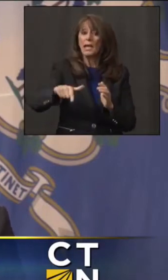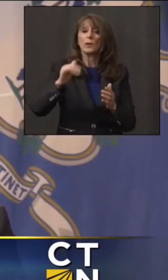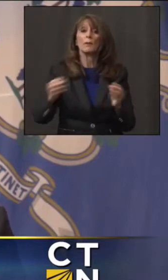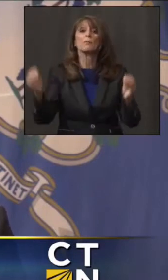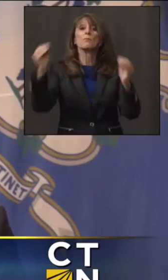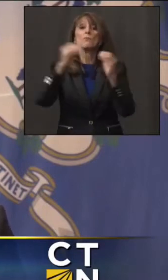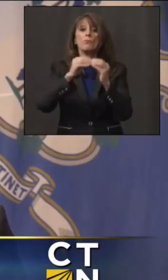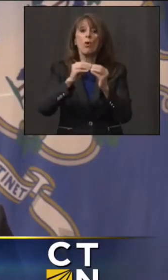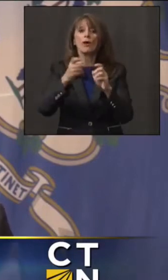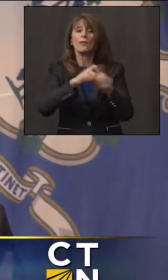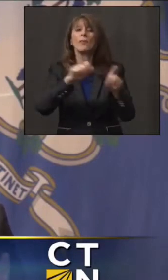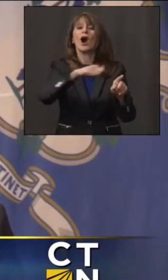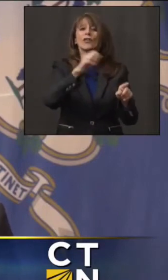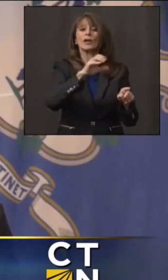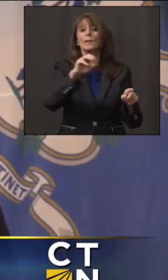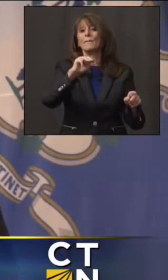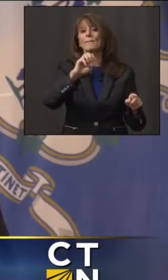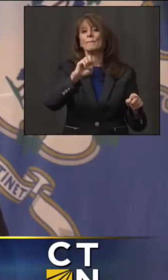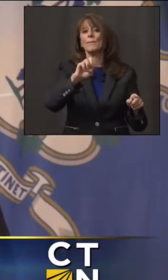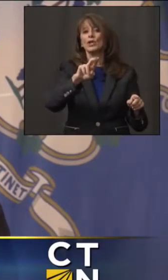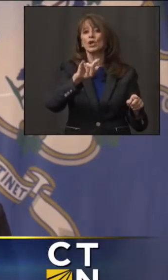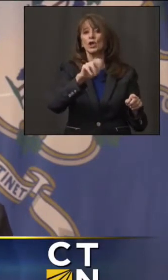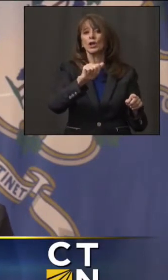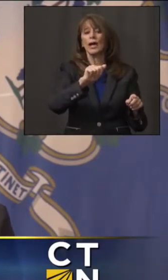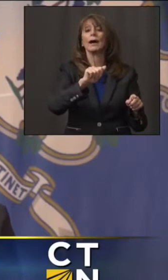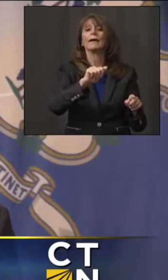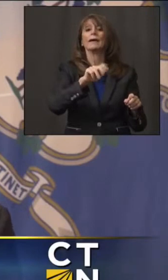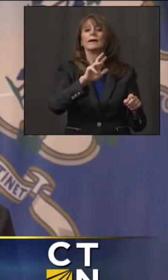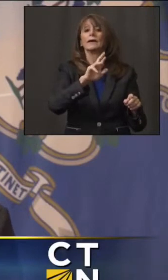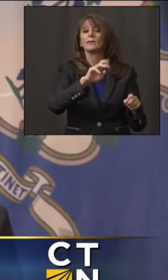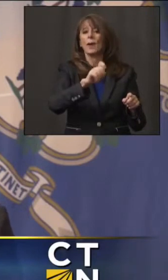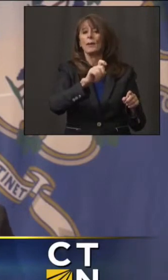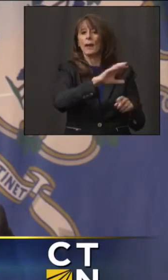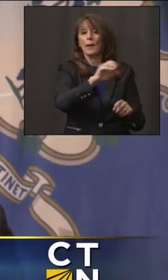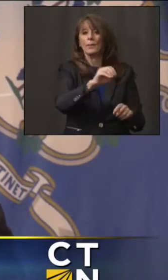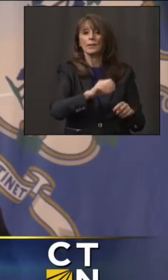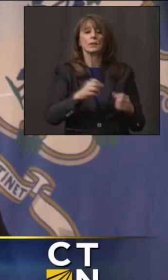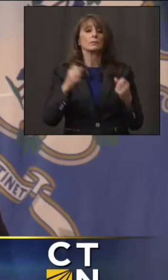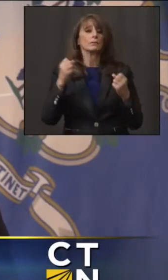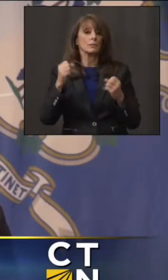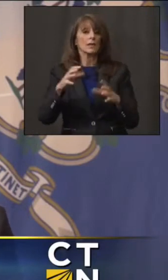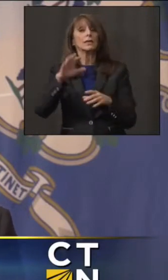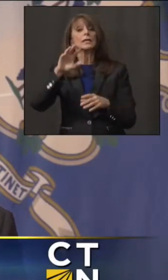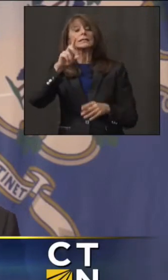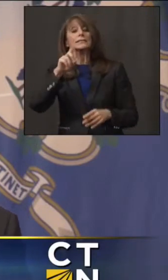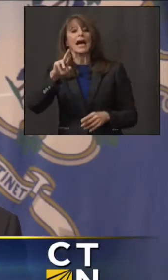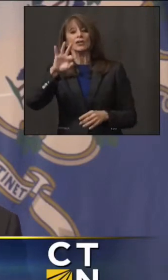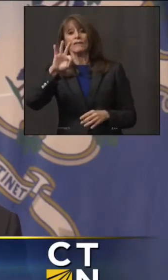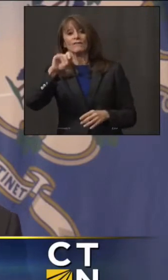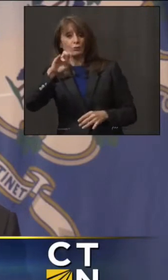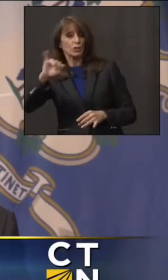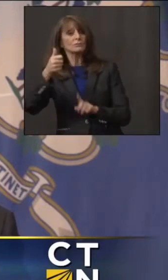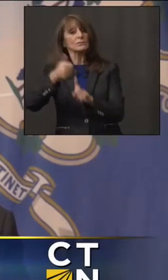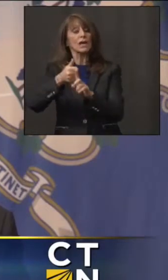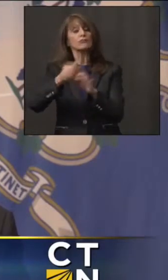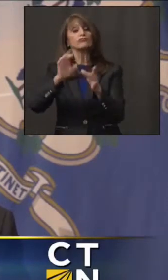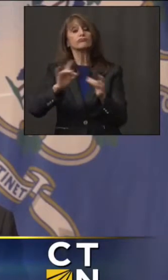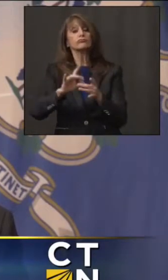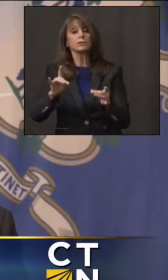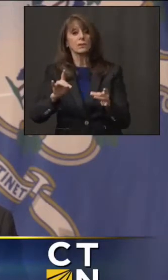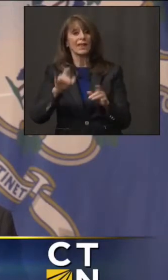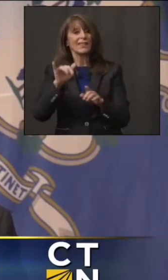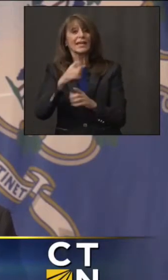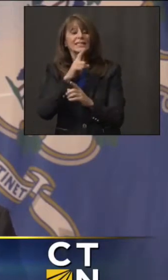from Moderna. 95% effective, which Dr. Fauci was on saying, not only is it safe,